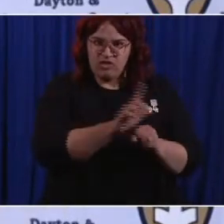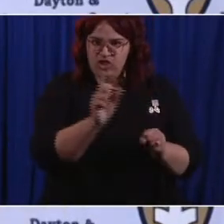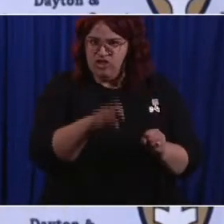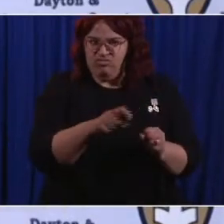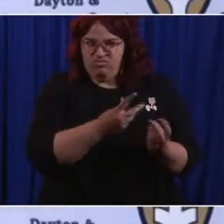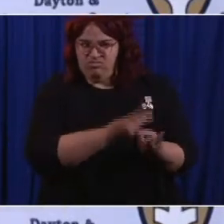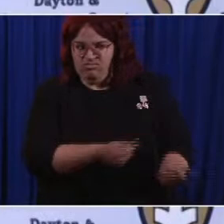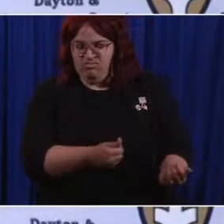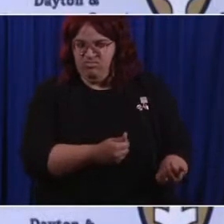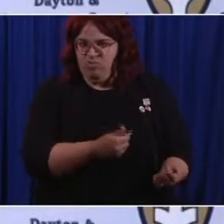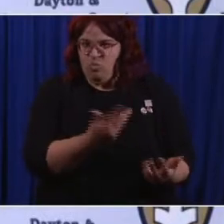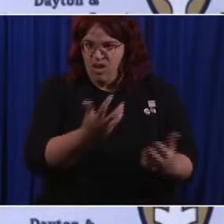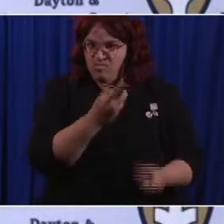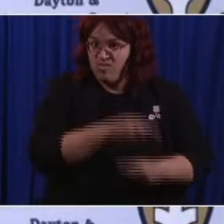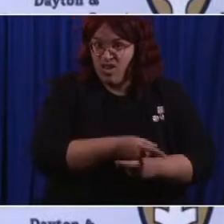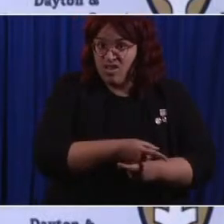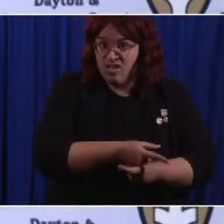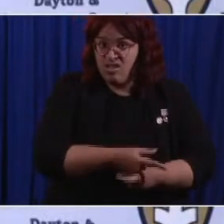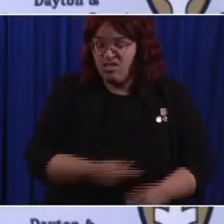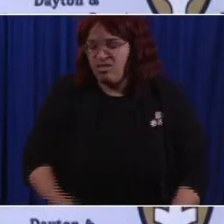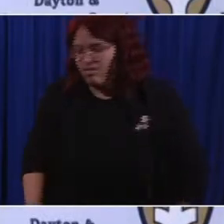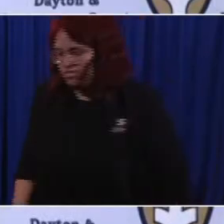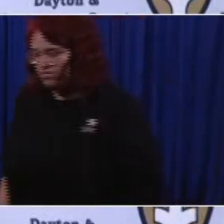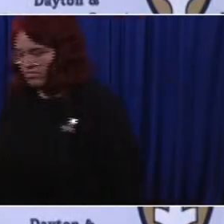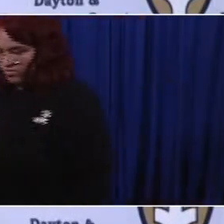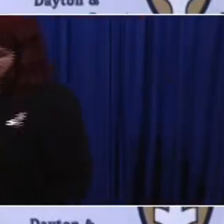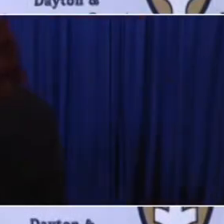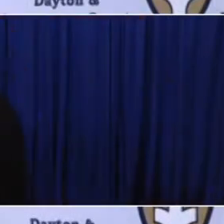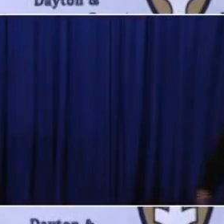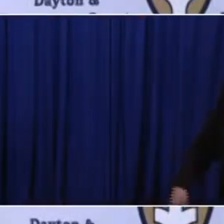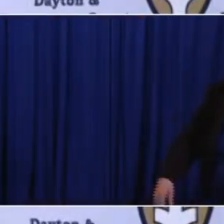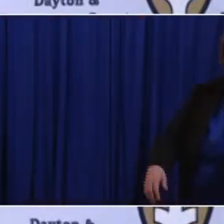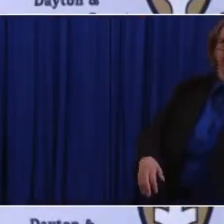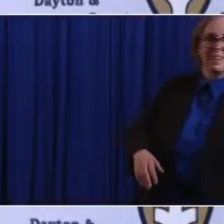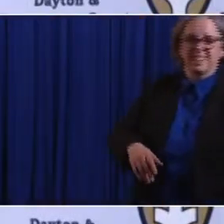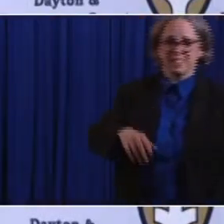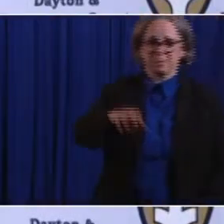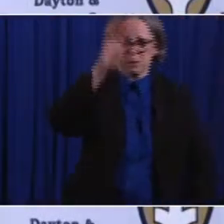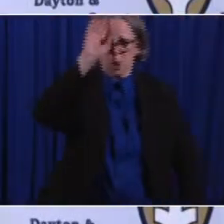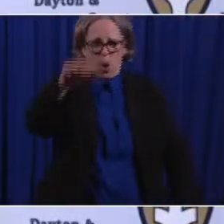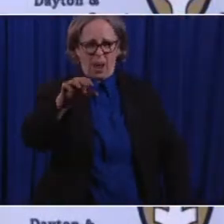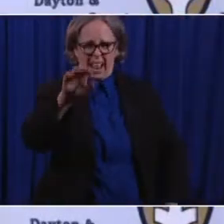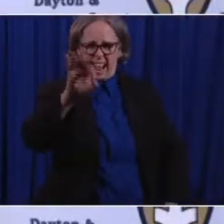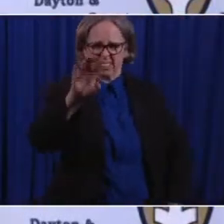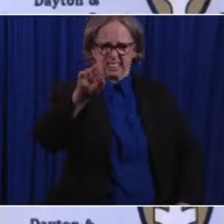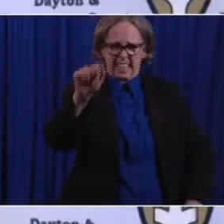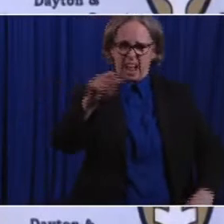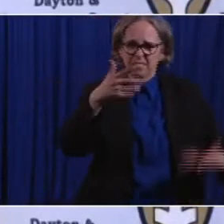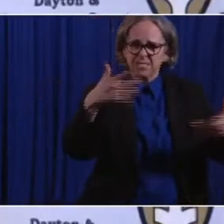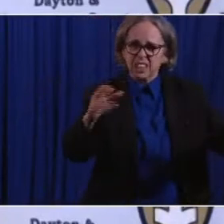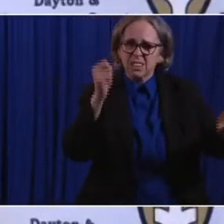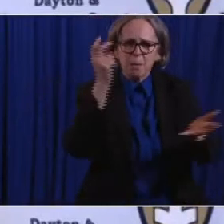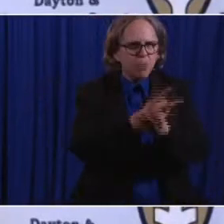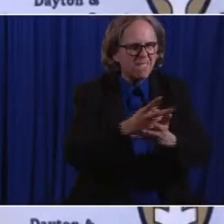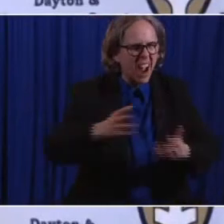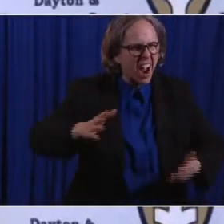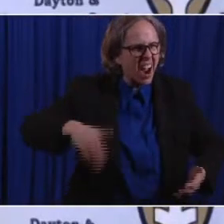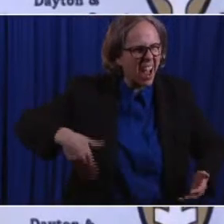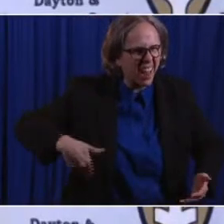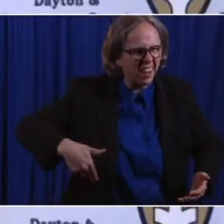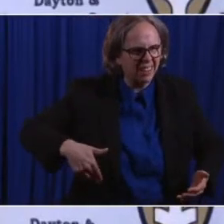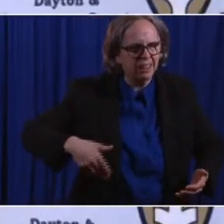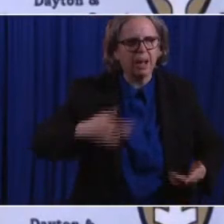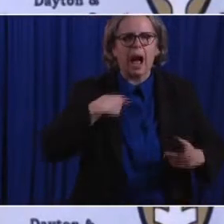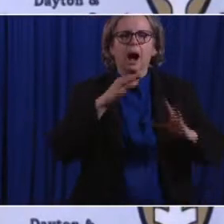Well, again, this has not been done. I've not talked to any governor who indicated that he or she